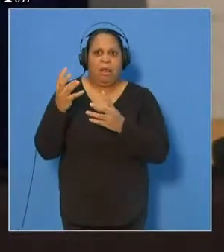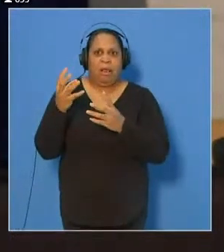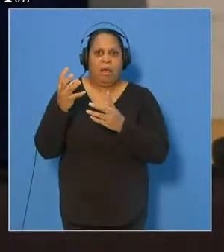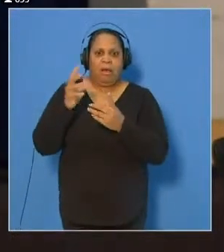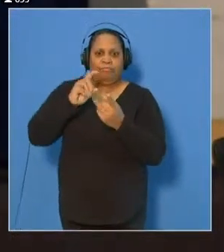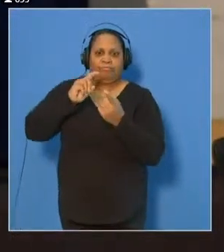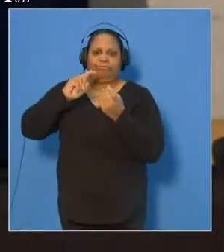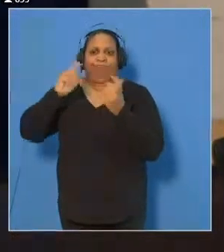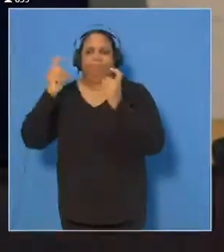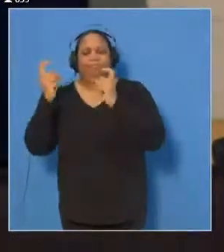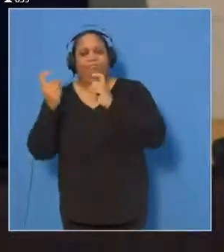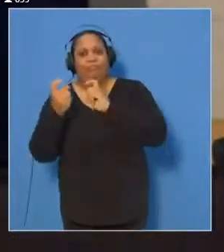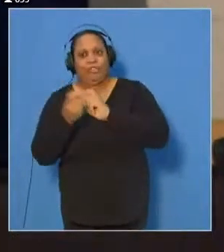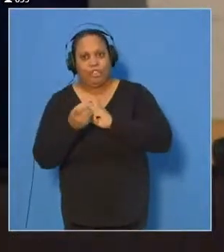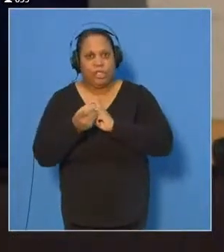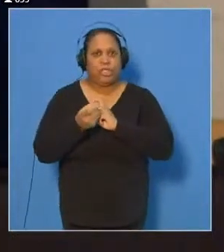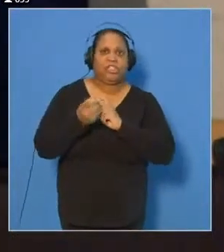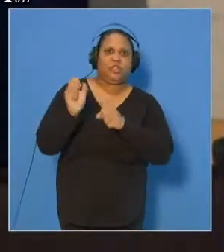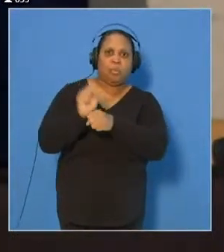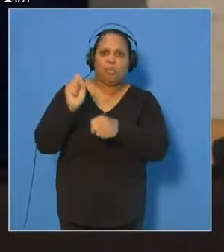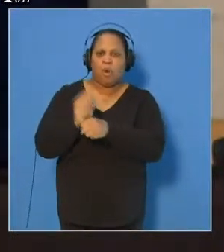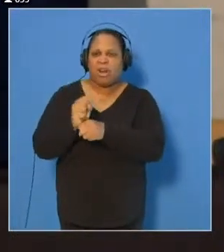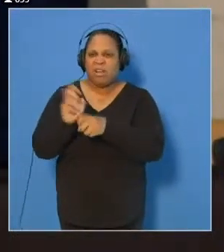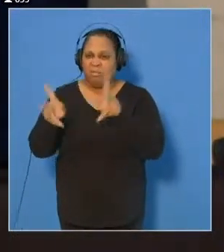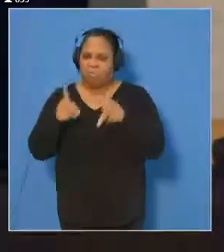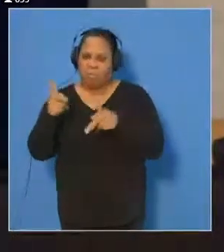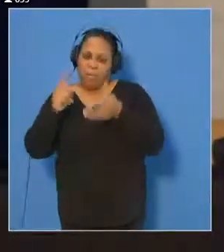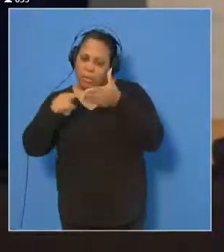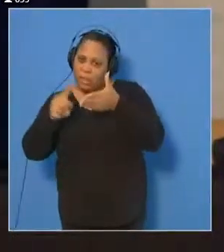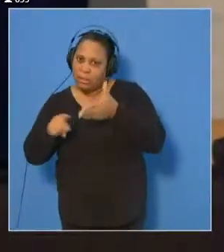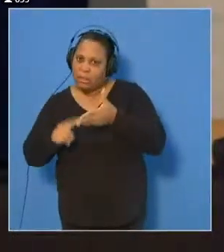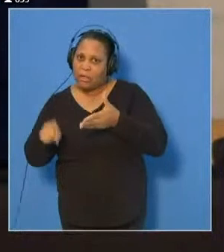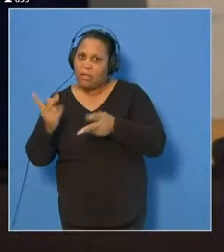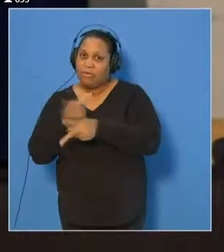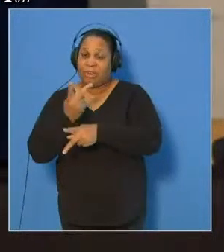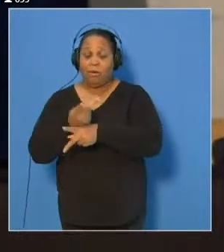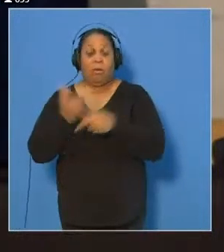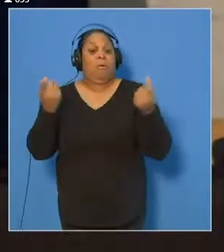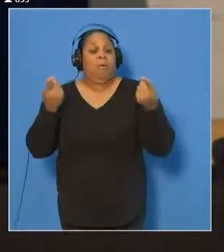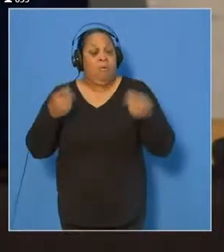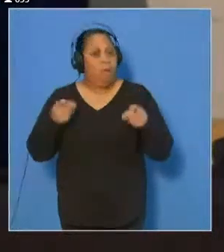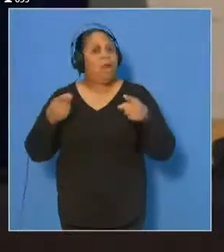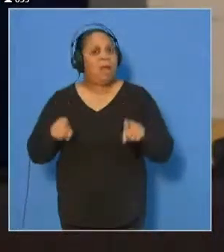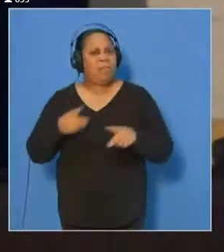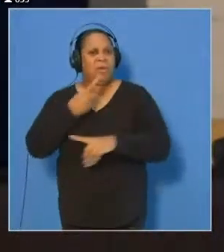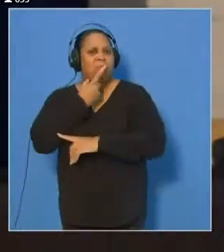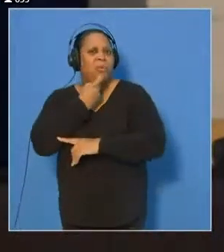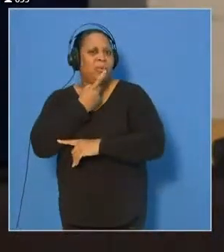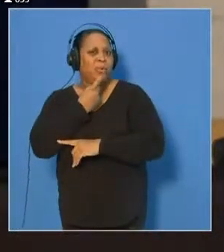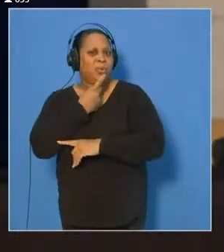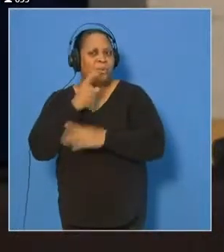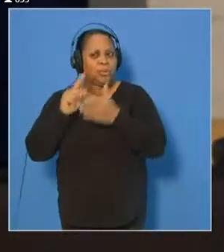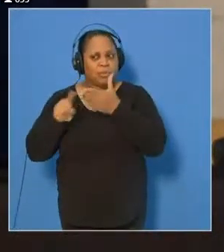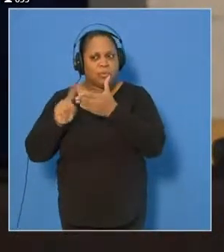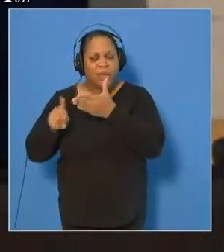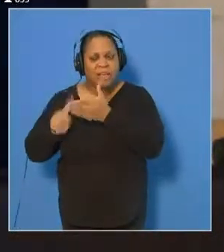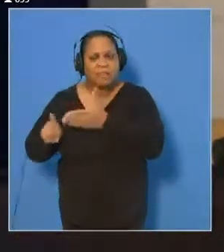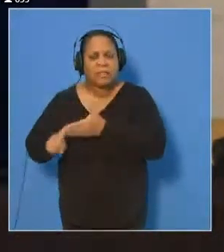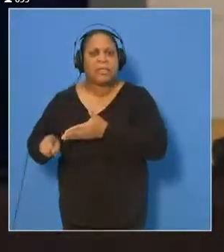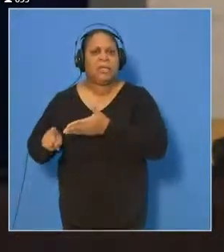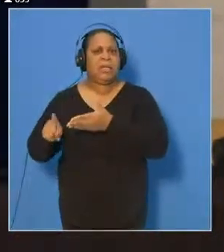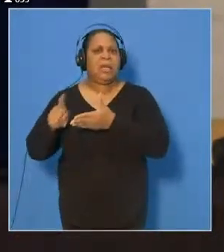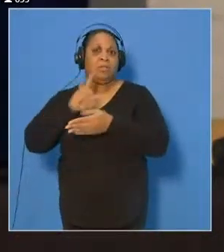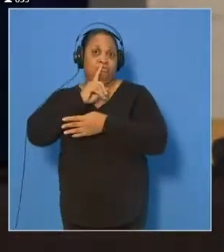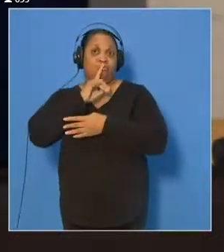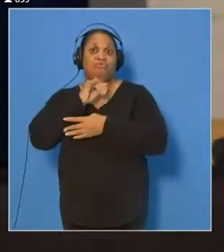reverse engineering for people to figure out what actually happened and who is actually being investigated, and